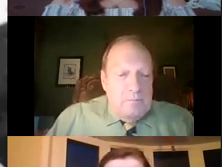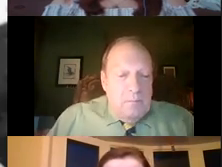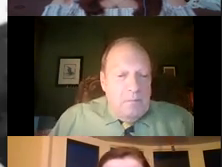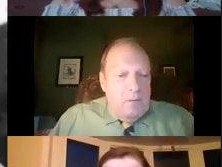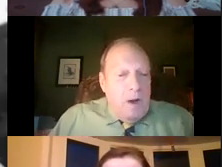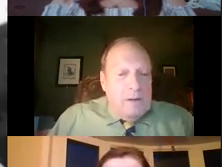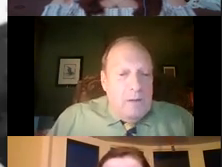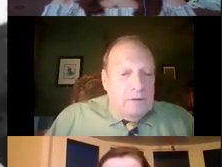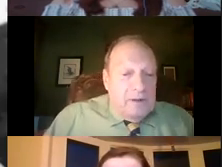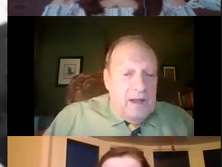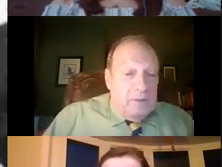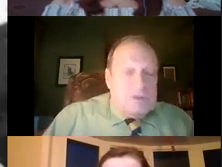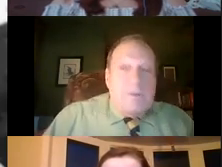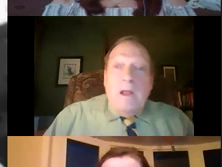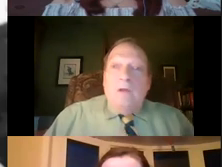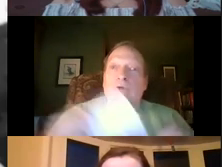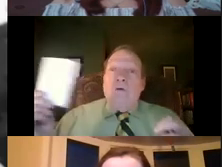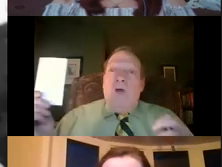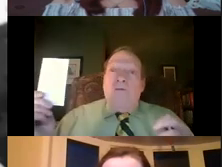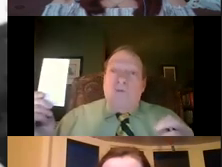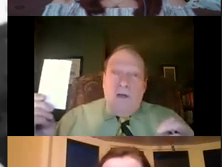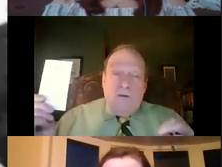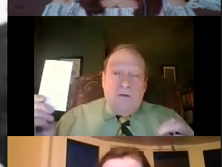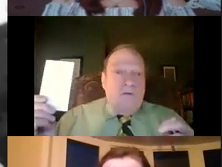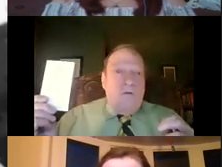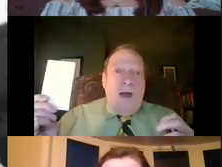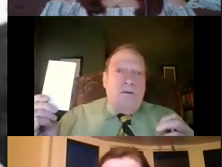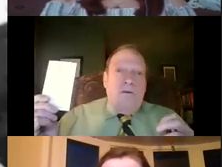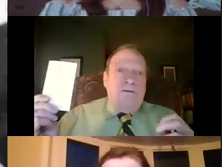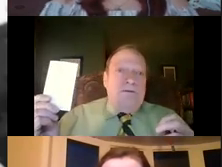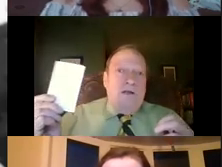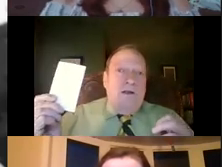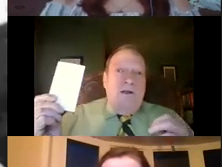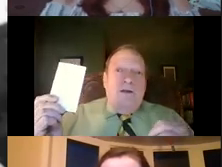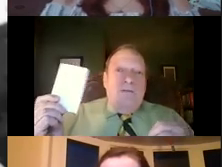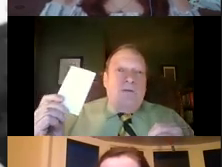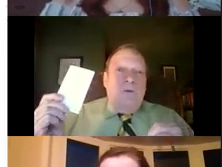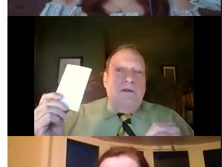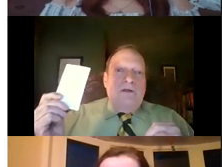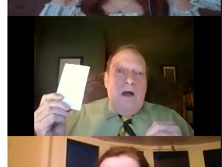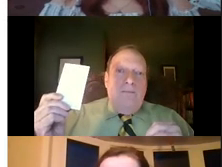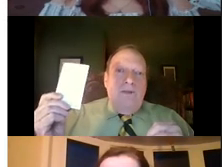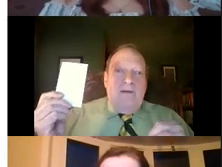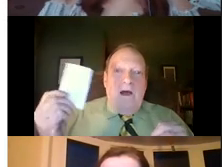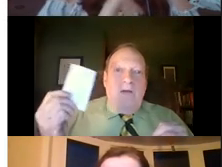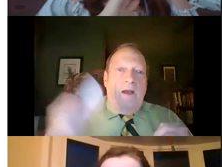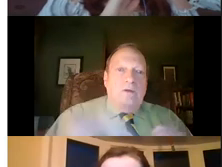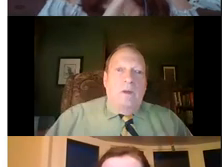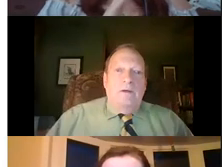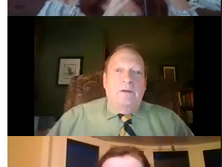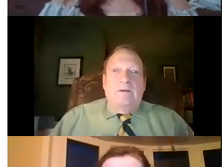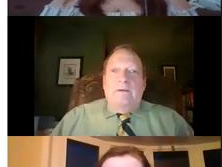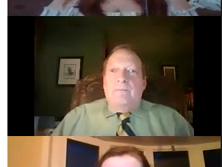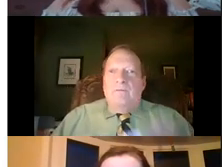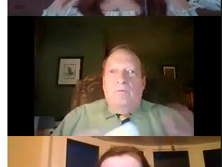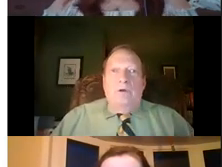than my coming to the campus. Student life changed dramatically. As I said, between the time that I